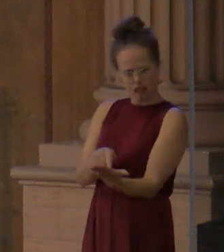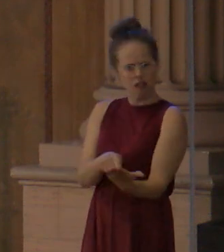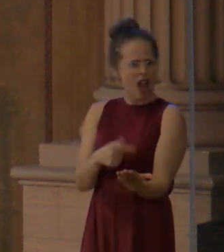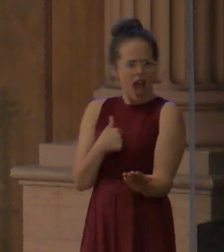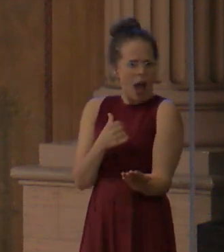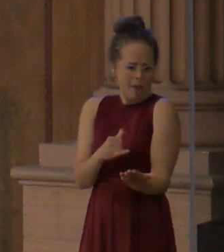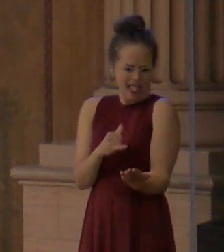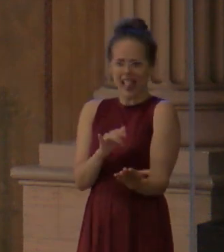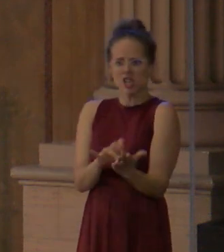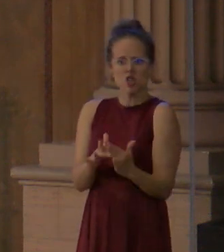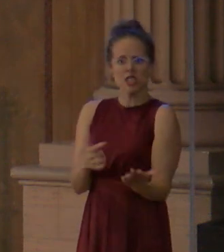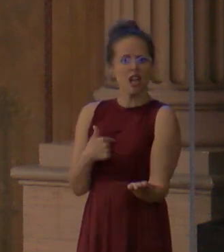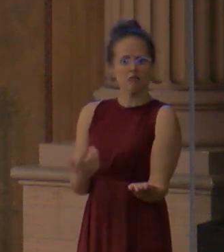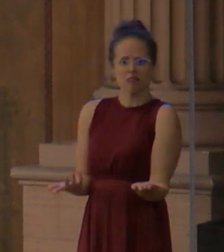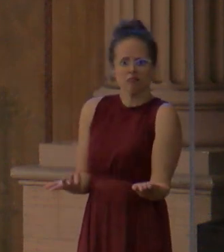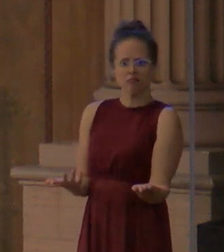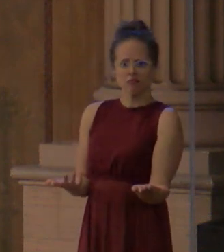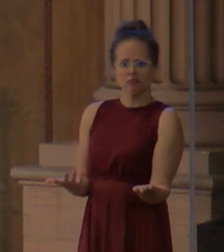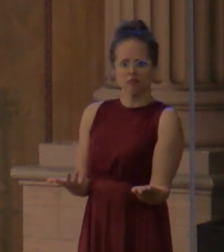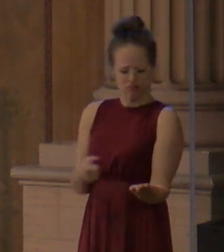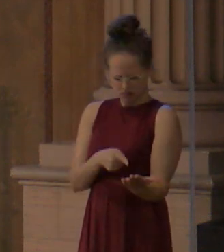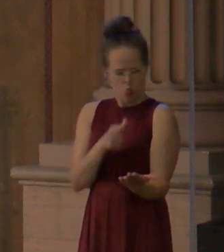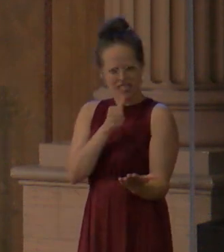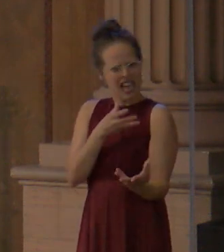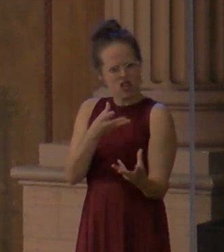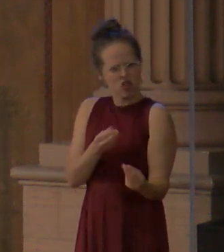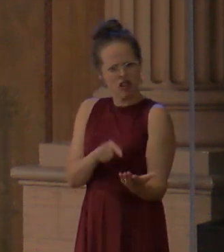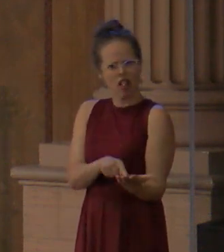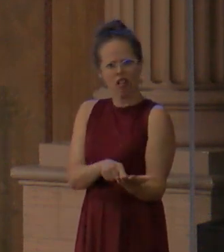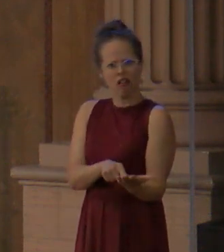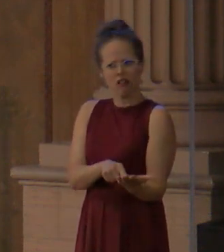being like Jesus. He wasn't gentle in the temple.